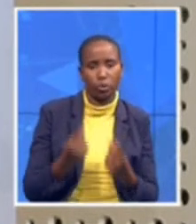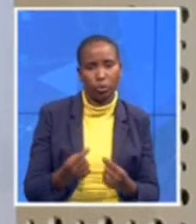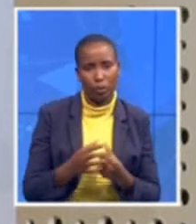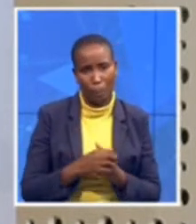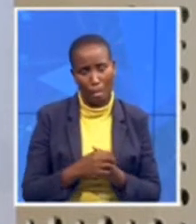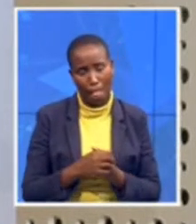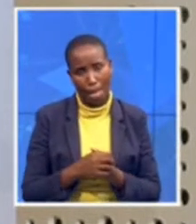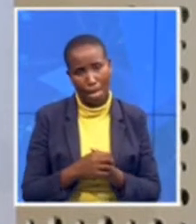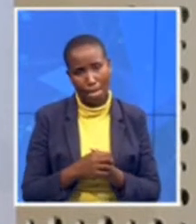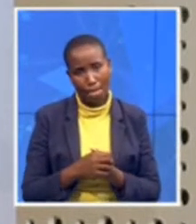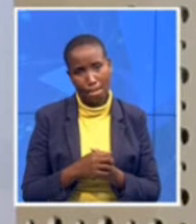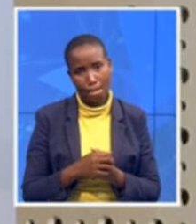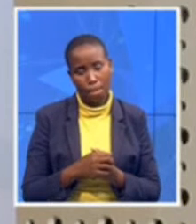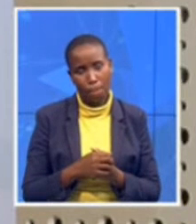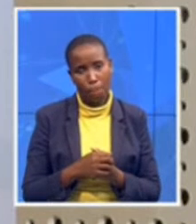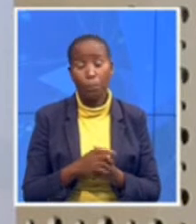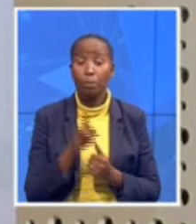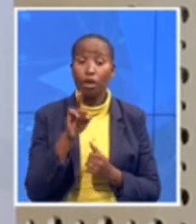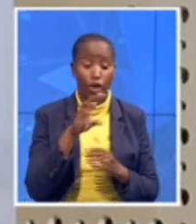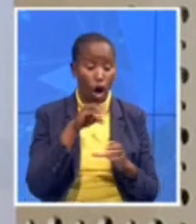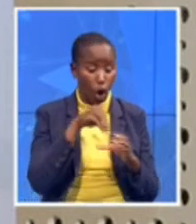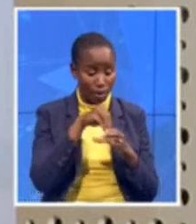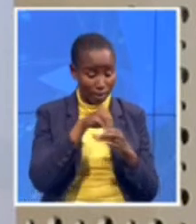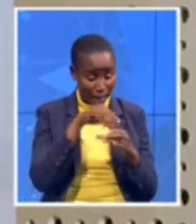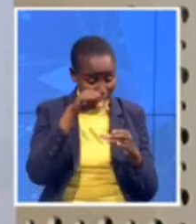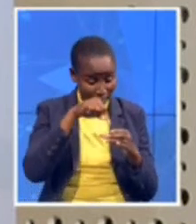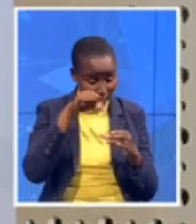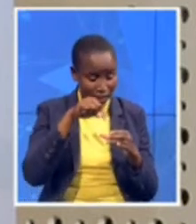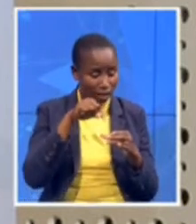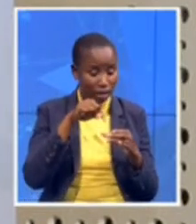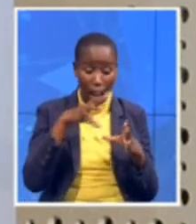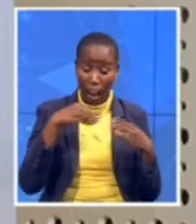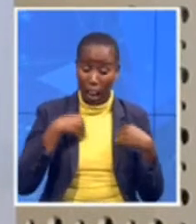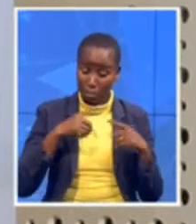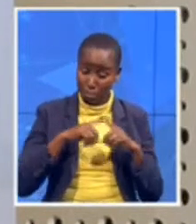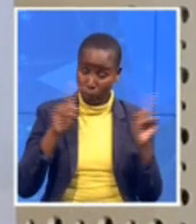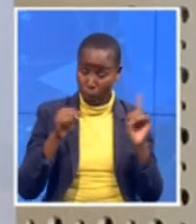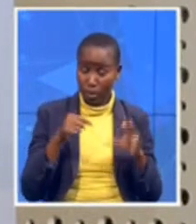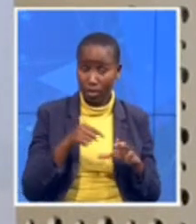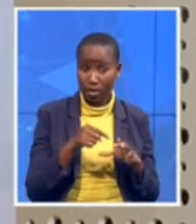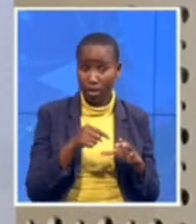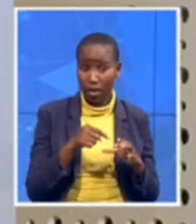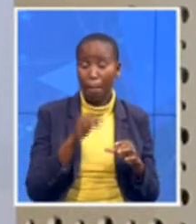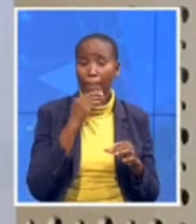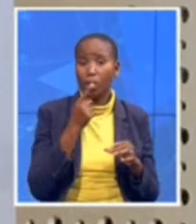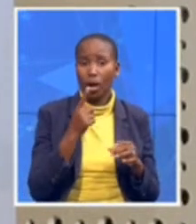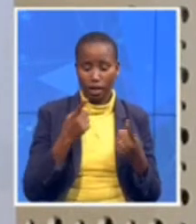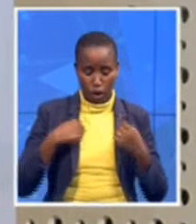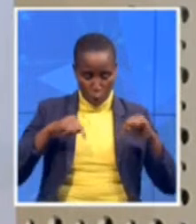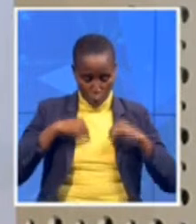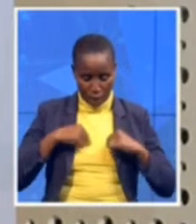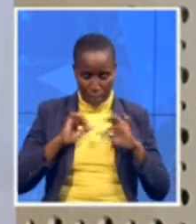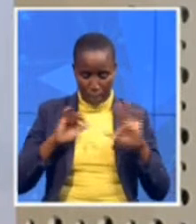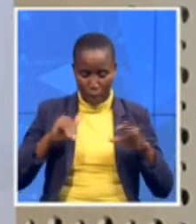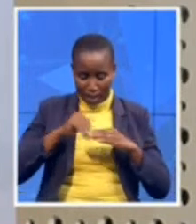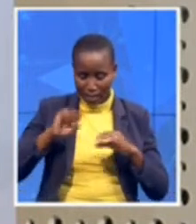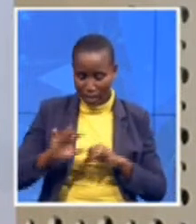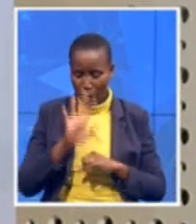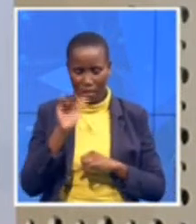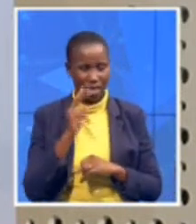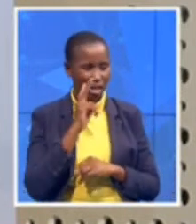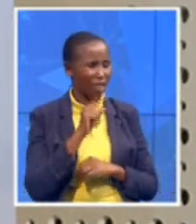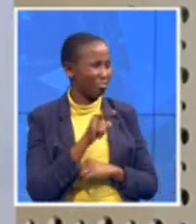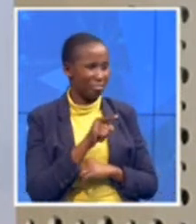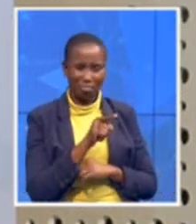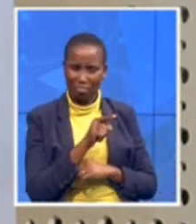allowed relates to those aspects that we as South Africans find offensive or unconstitutional, such as